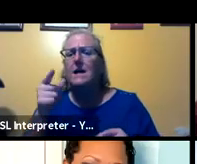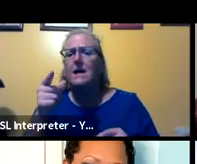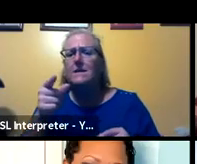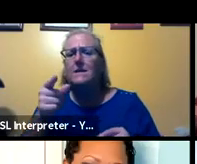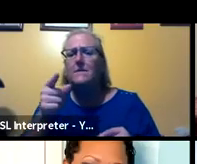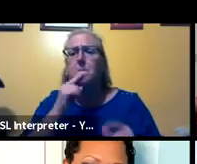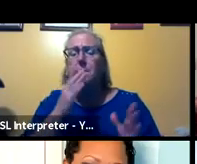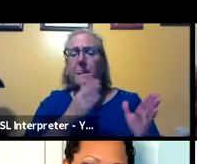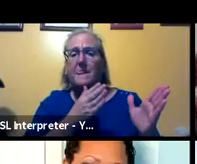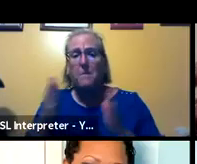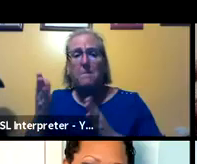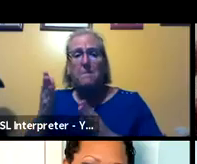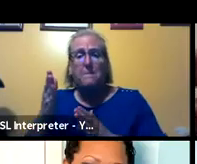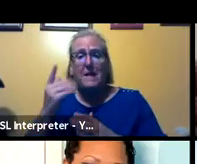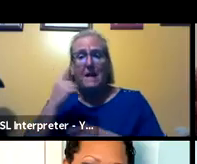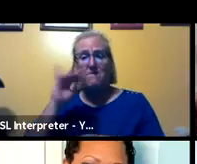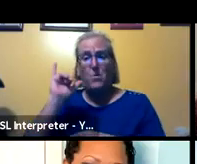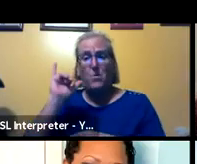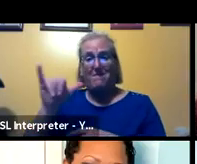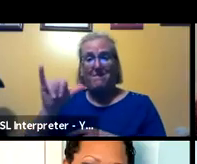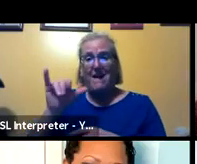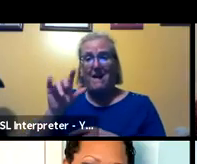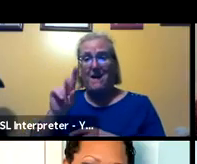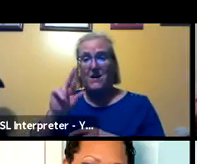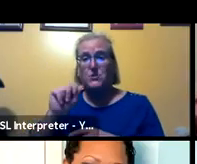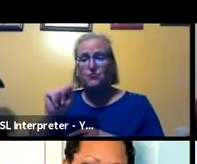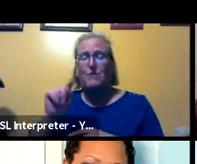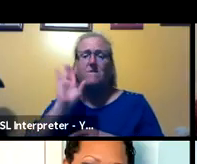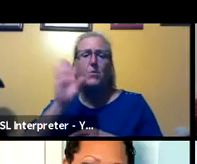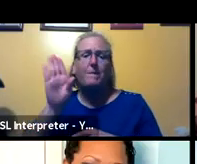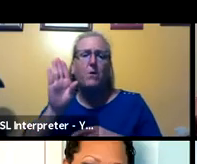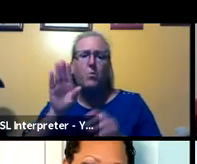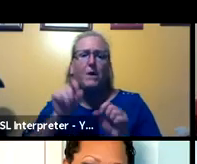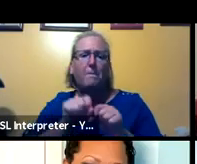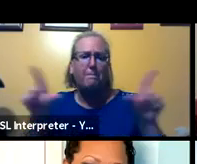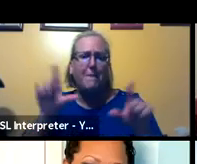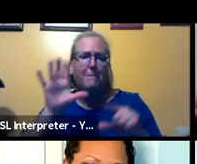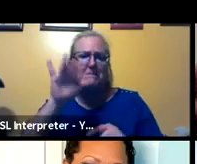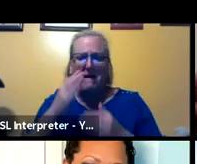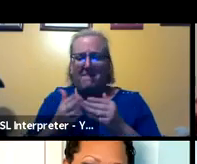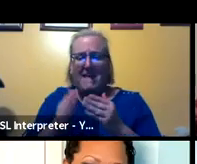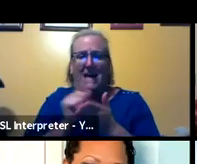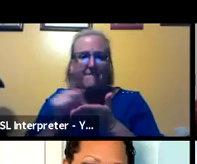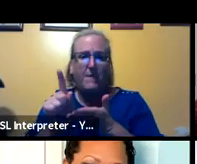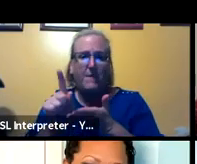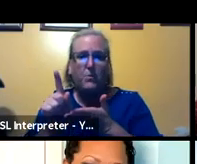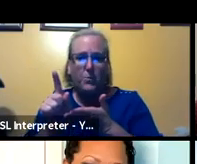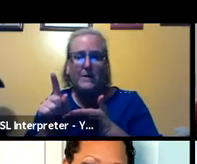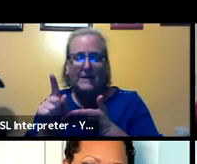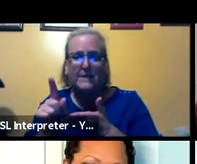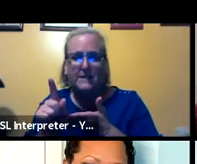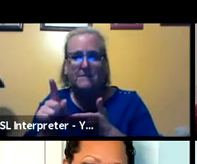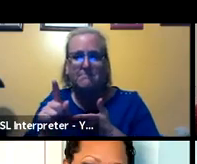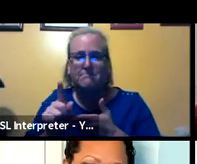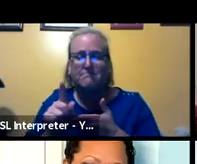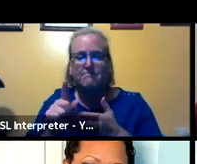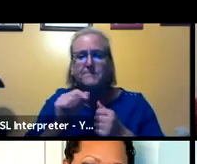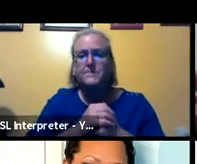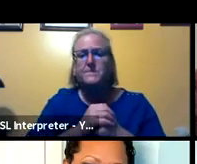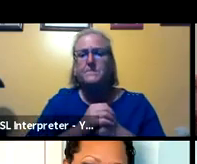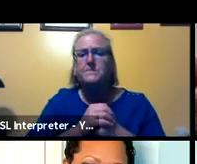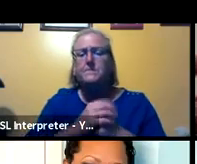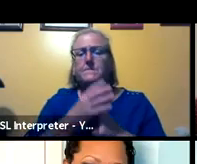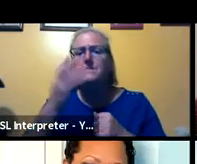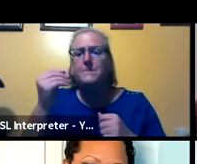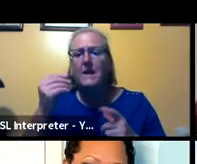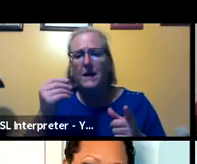The plan is for that to be published by the end of the week, at least in its initial form.